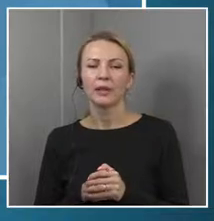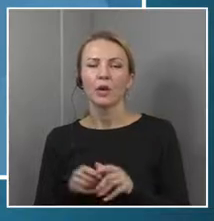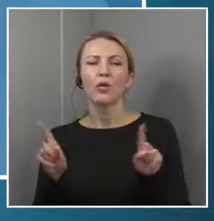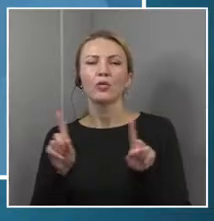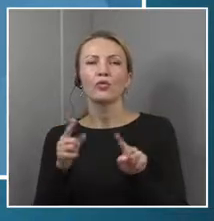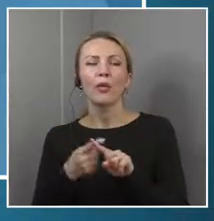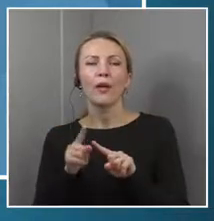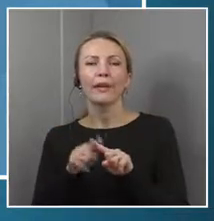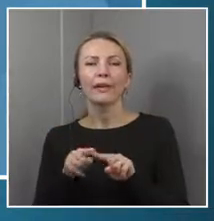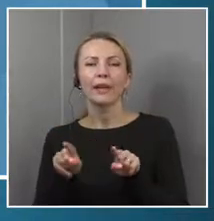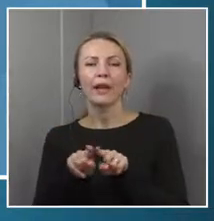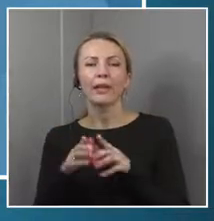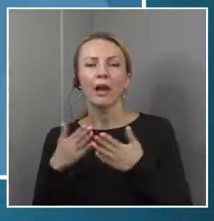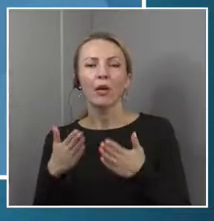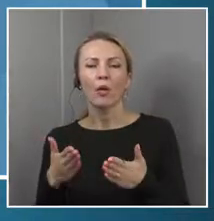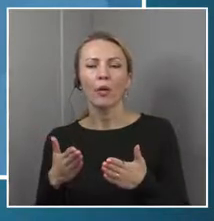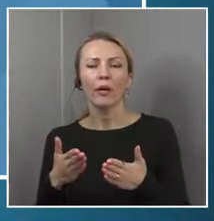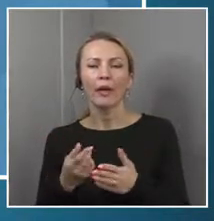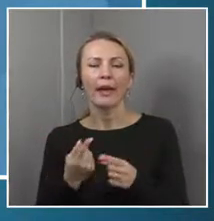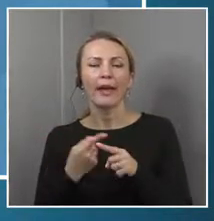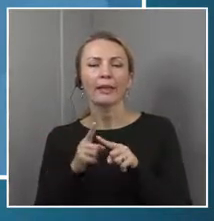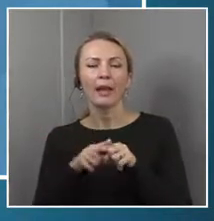artificial, as it were.